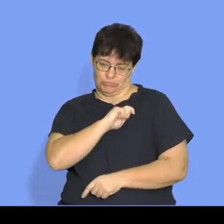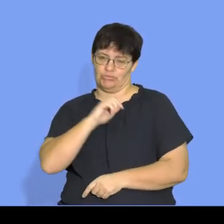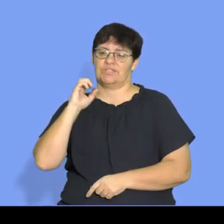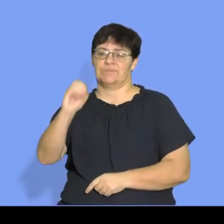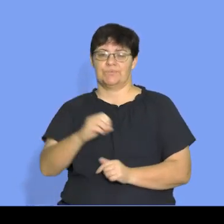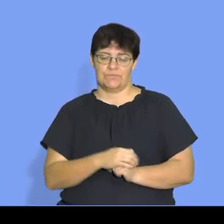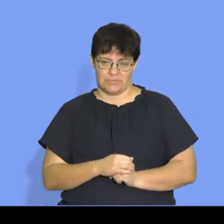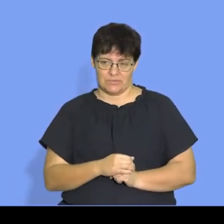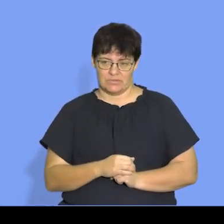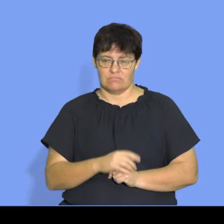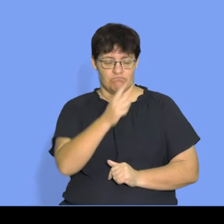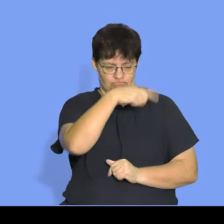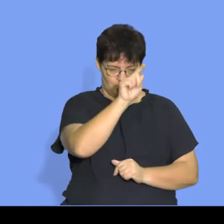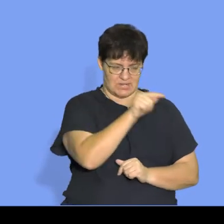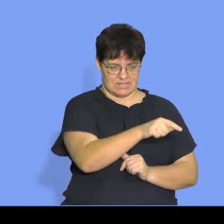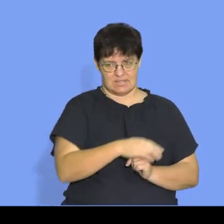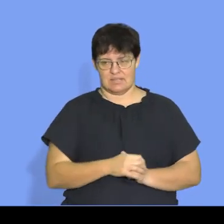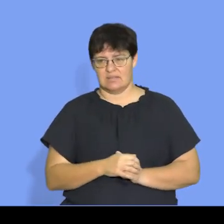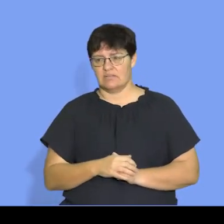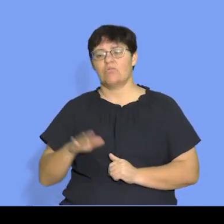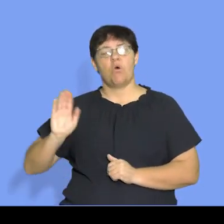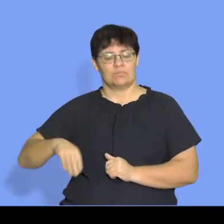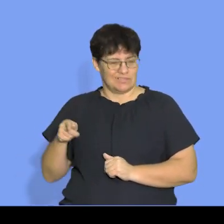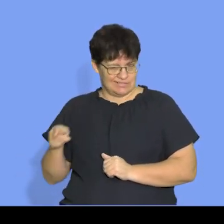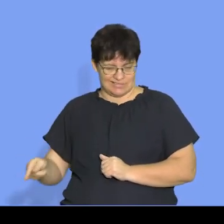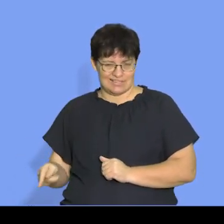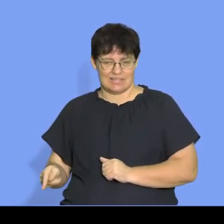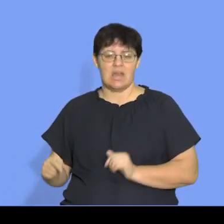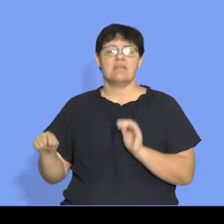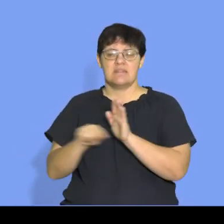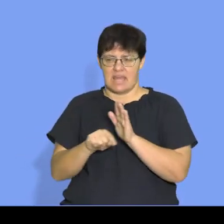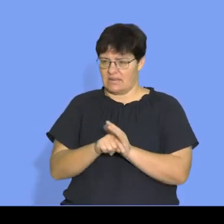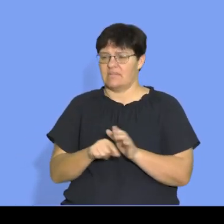0. So this is correct automatically, really. With the negative one,